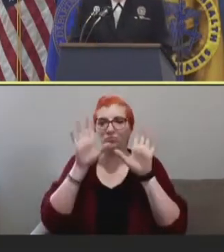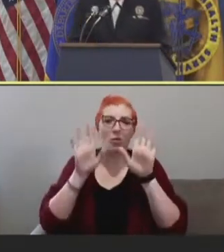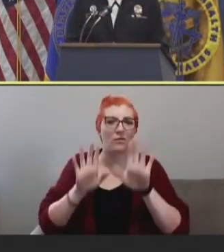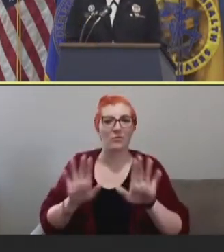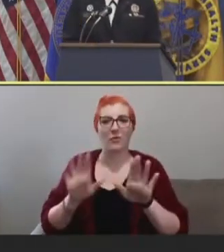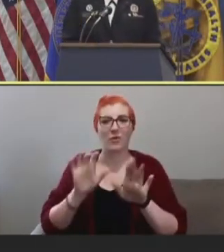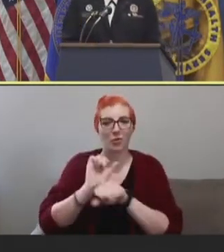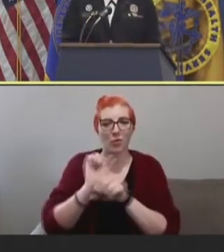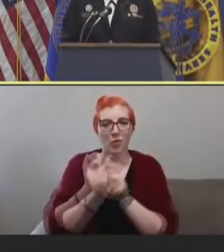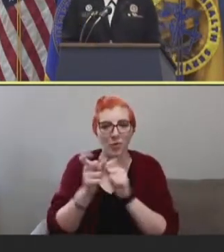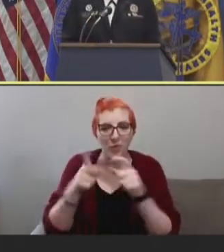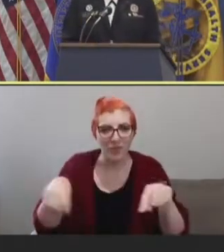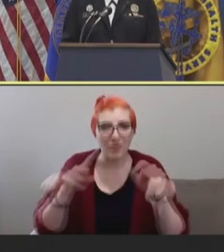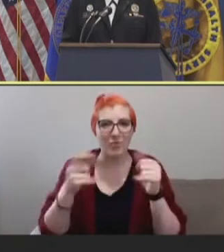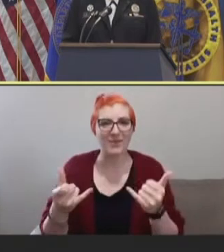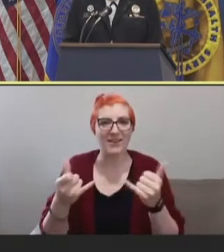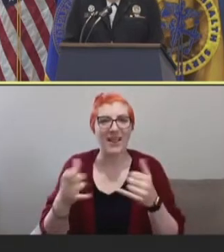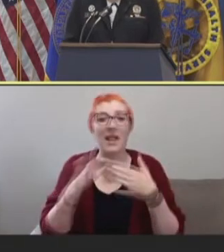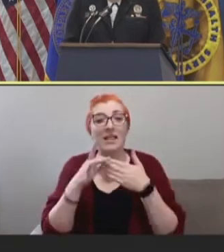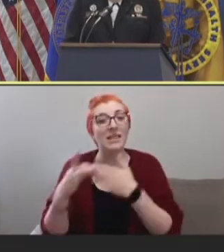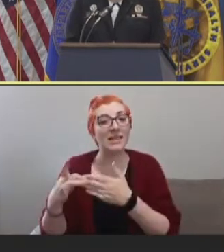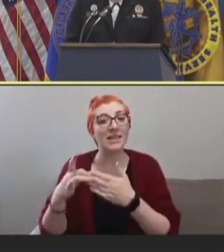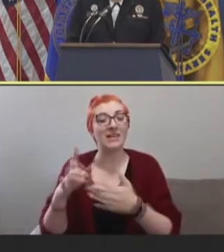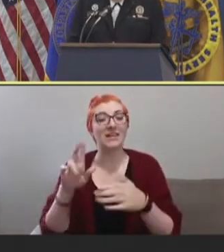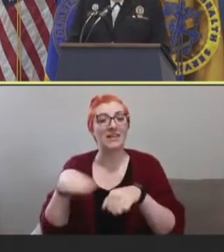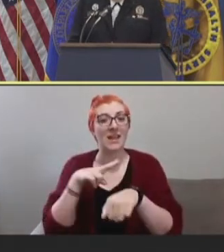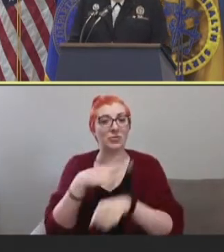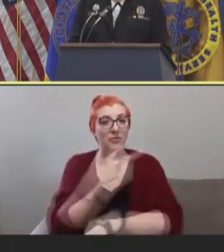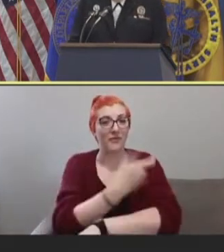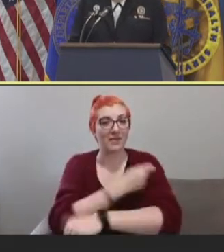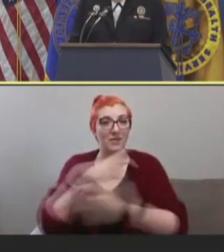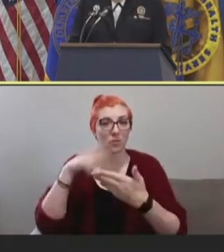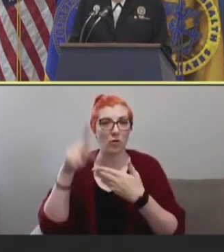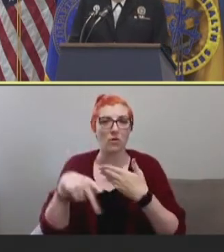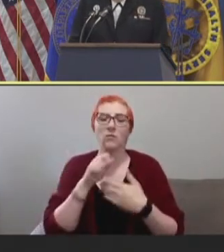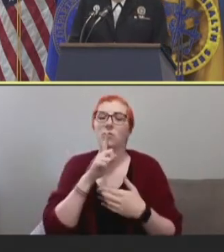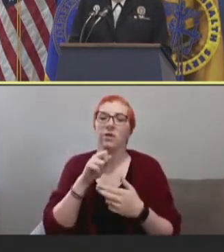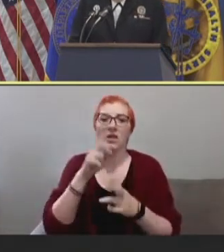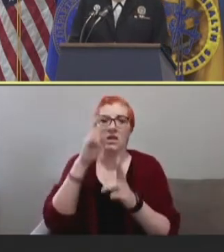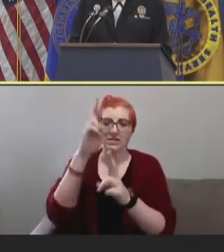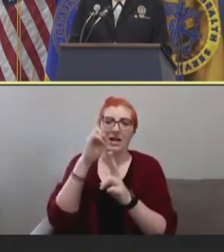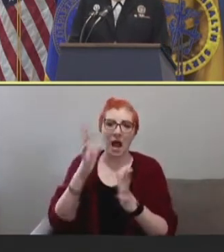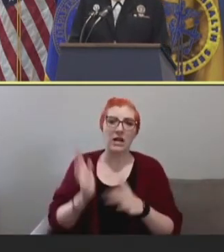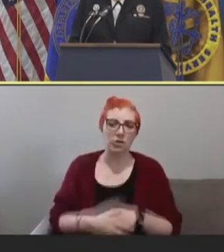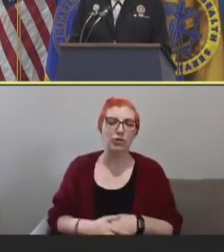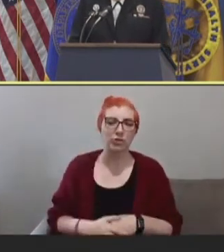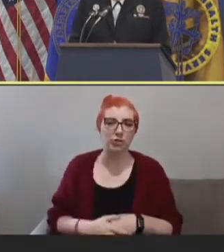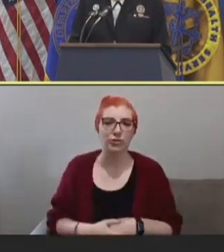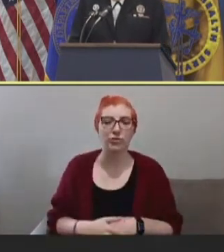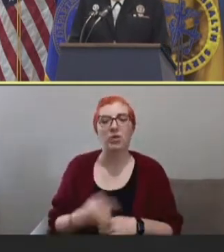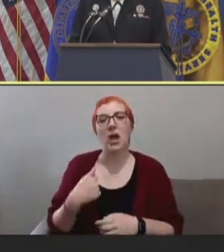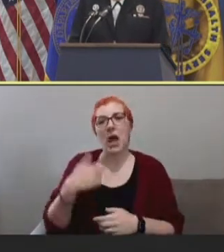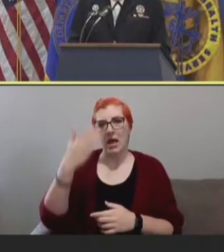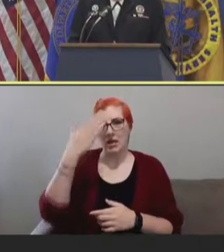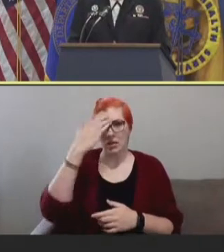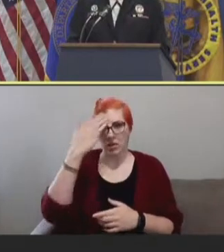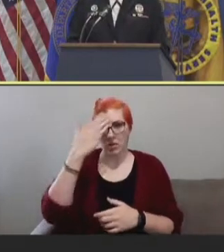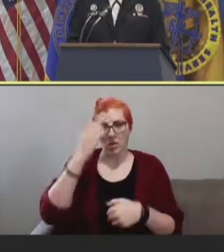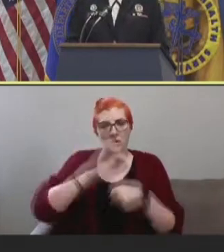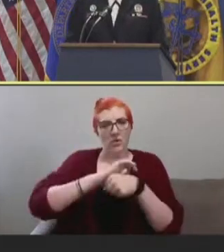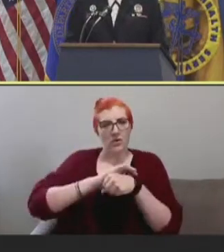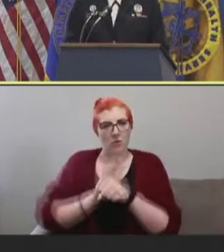Vaccine Program is truly an honor. I am mindful of the continued threat that the virus,